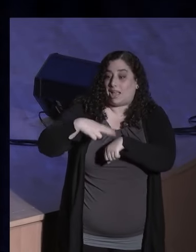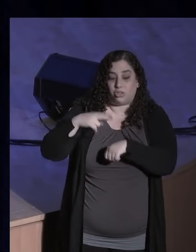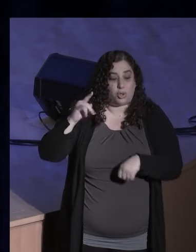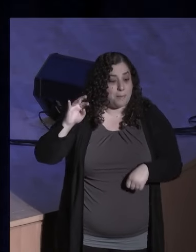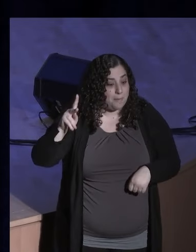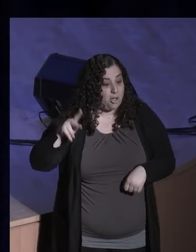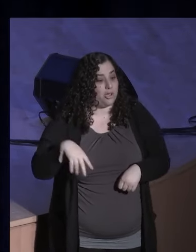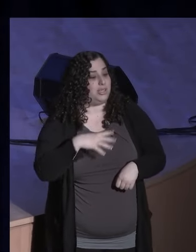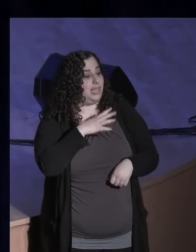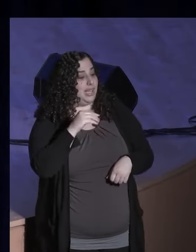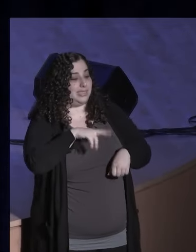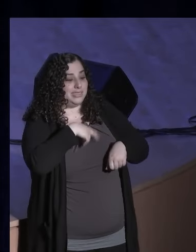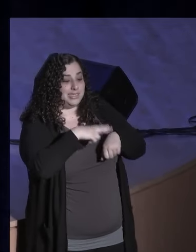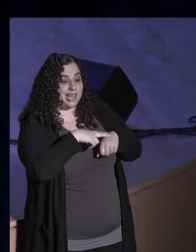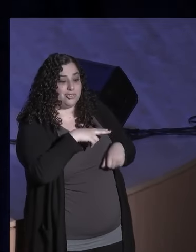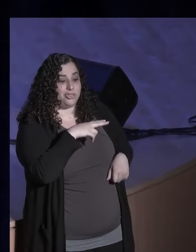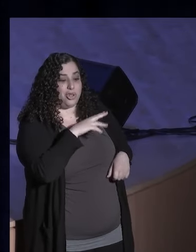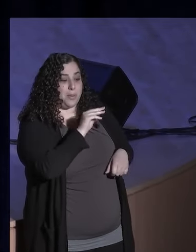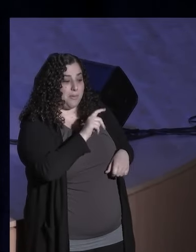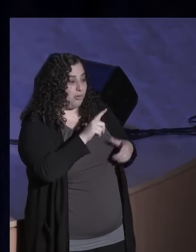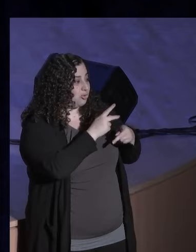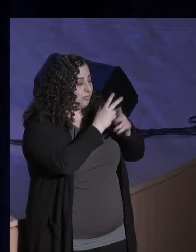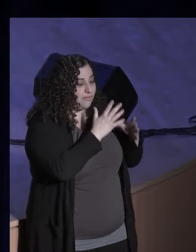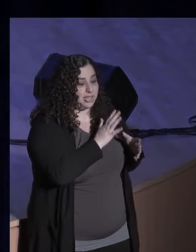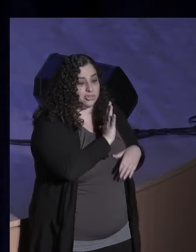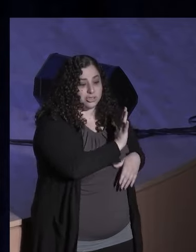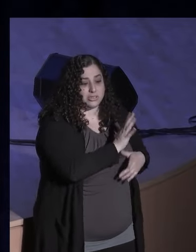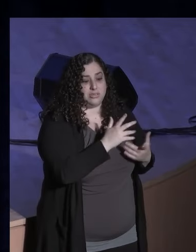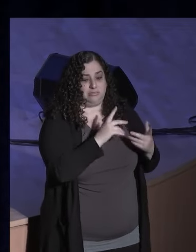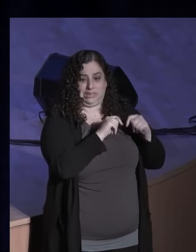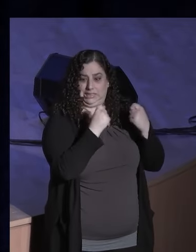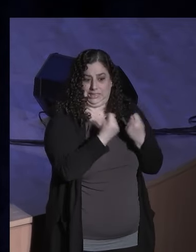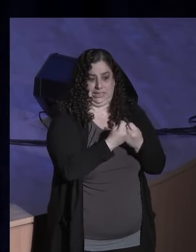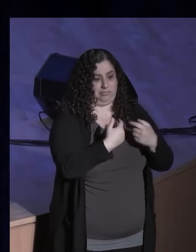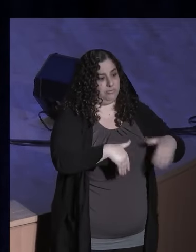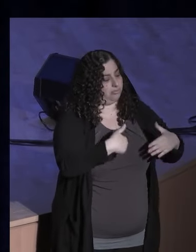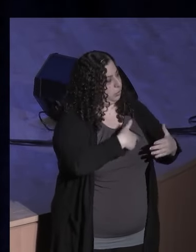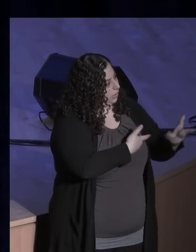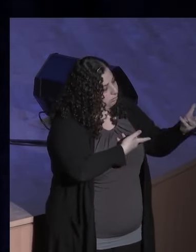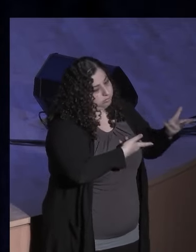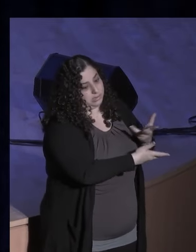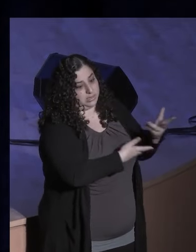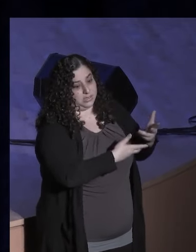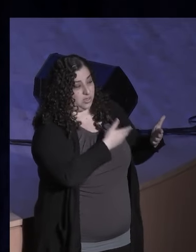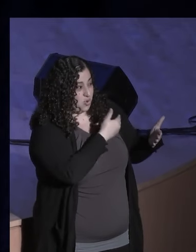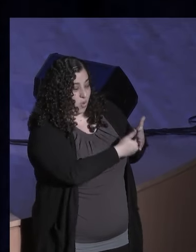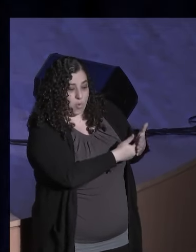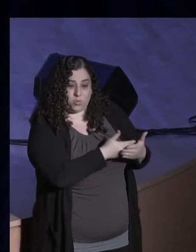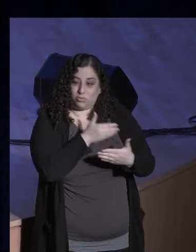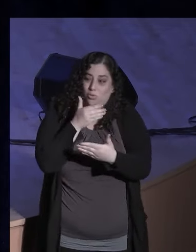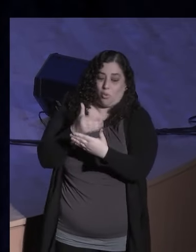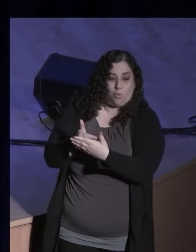Jeff Reinbold and his team, who we work with so closely, and for the support of the director of the National Park Service,